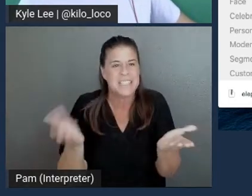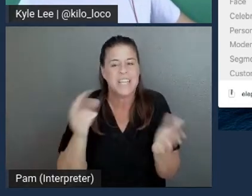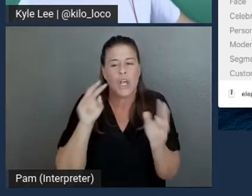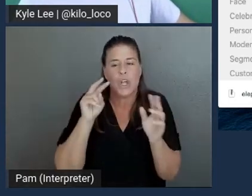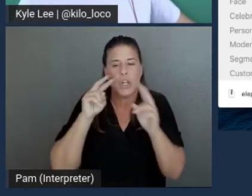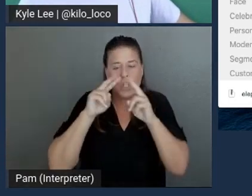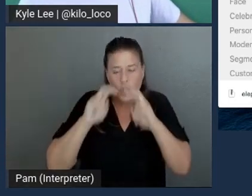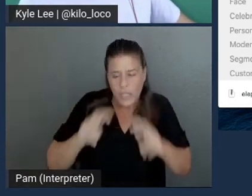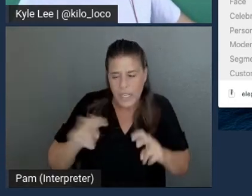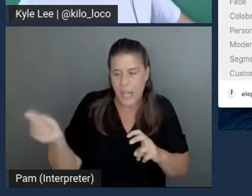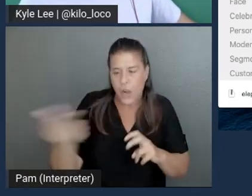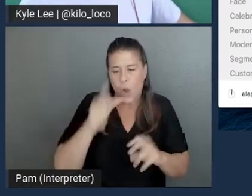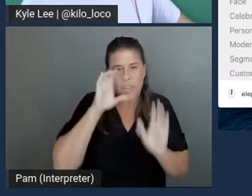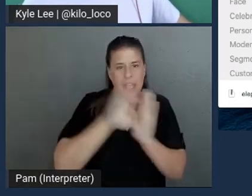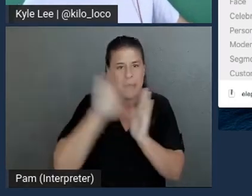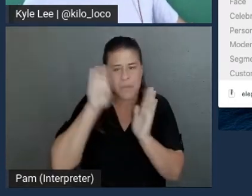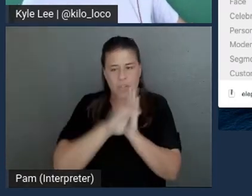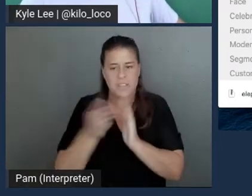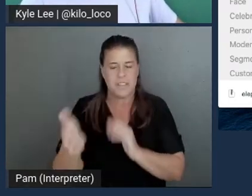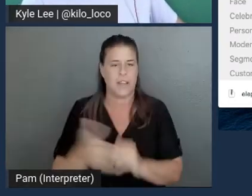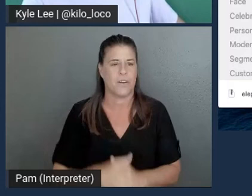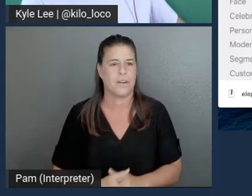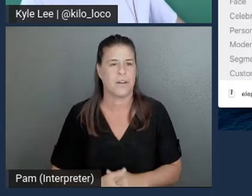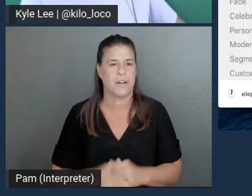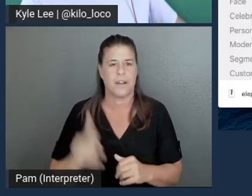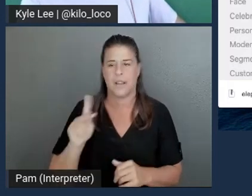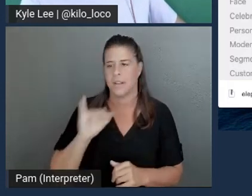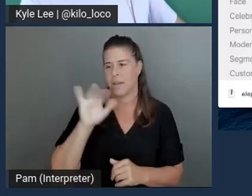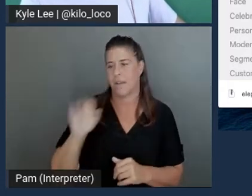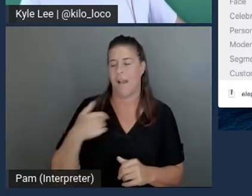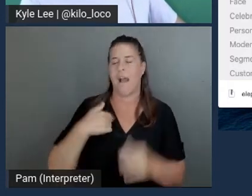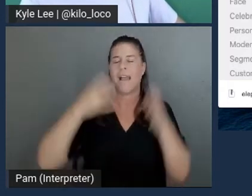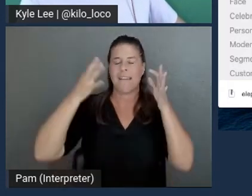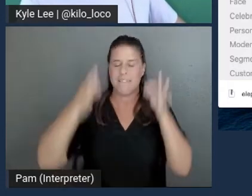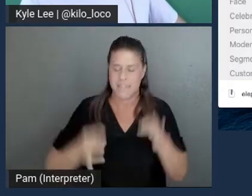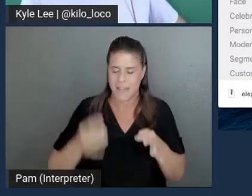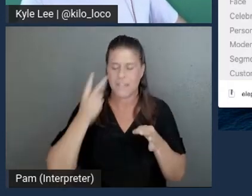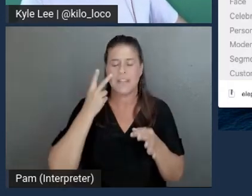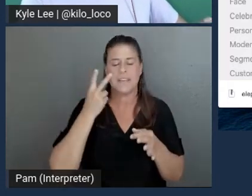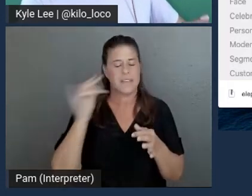the images there. So yeah, with this, I can definitely see like